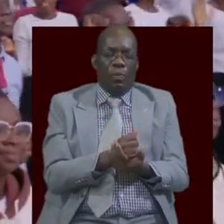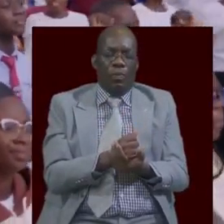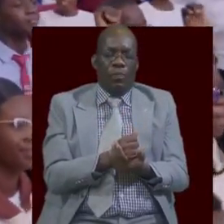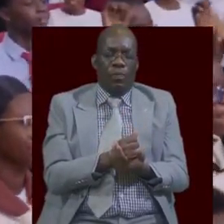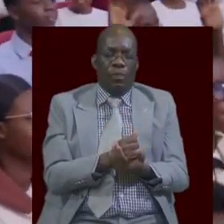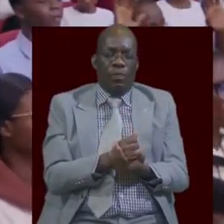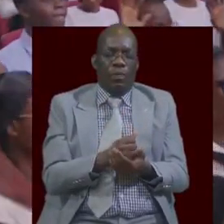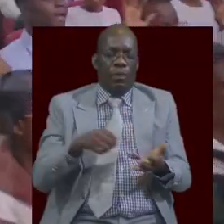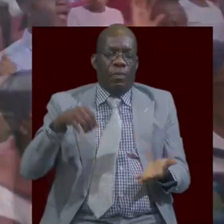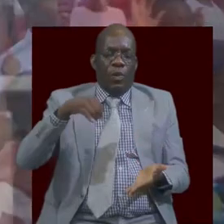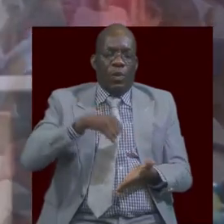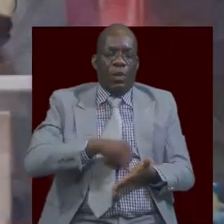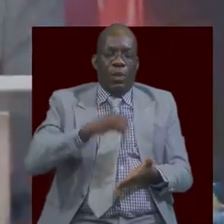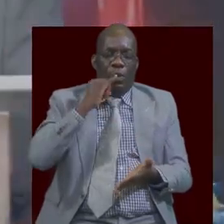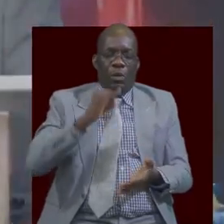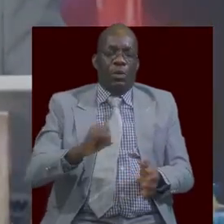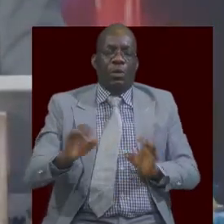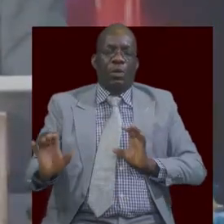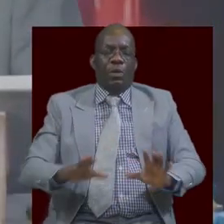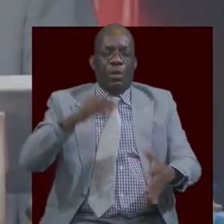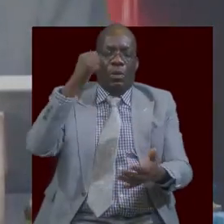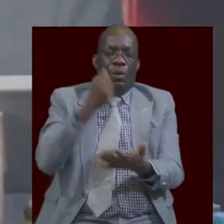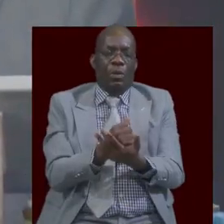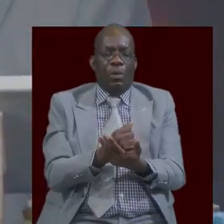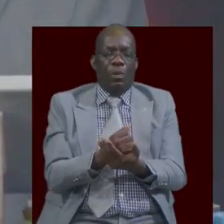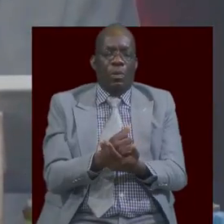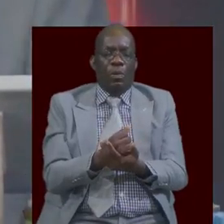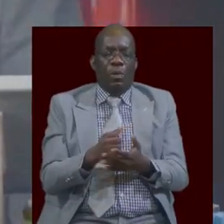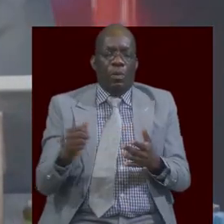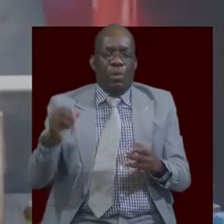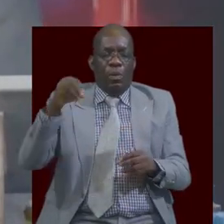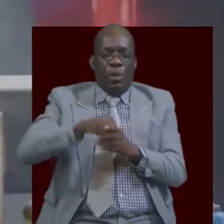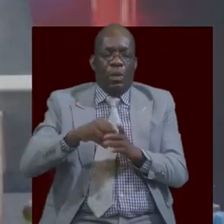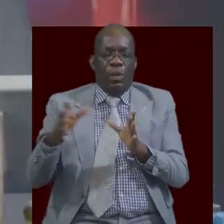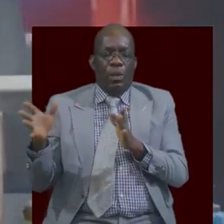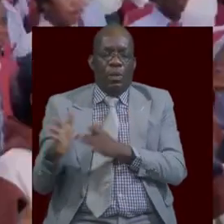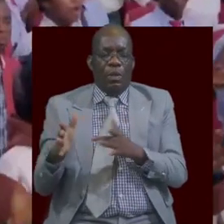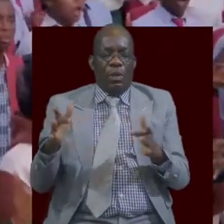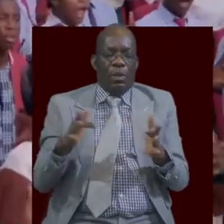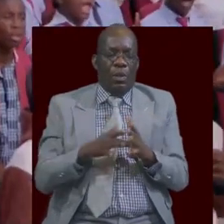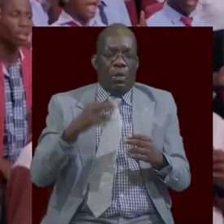It is done. In Jesus' name we pray.